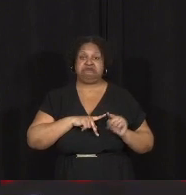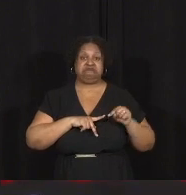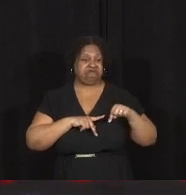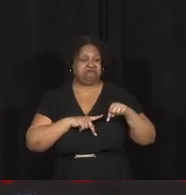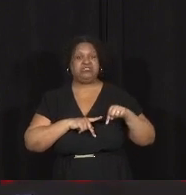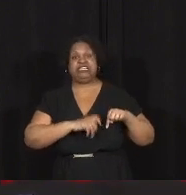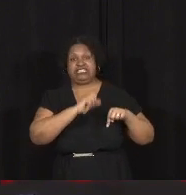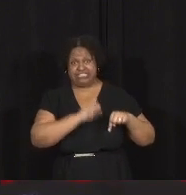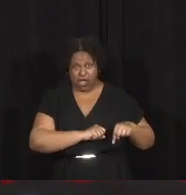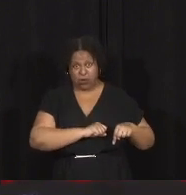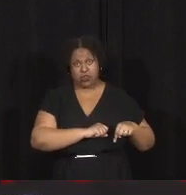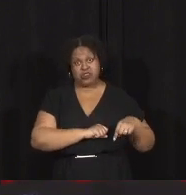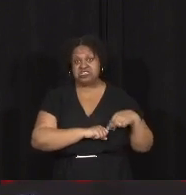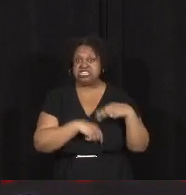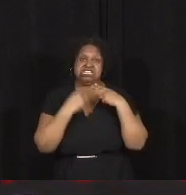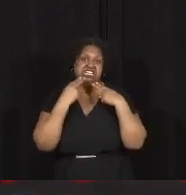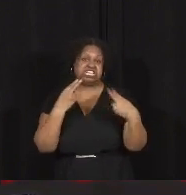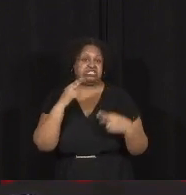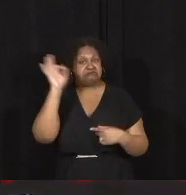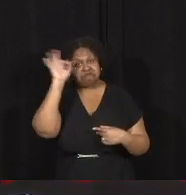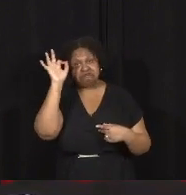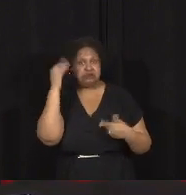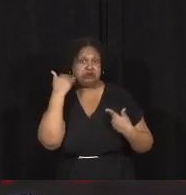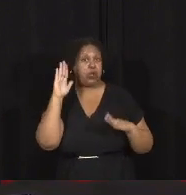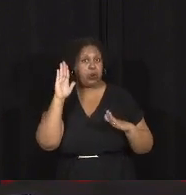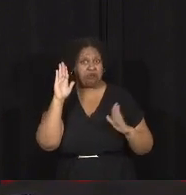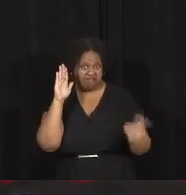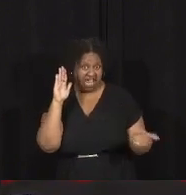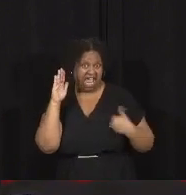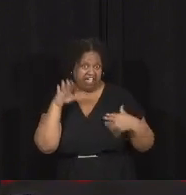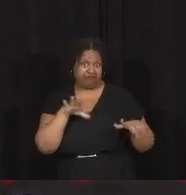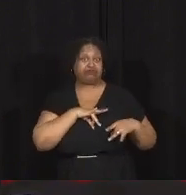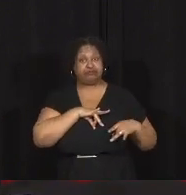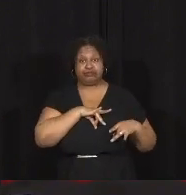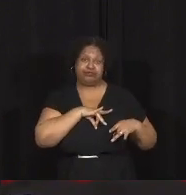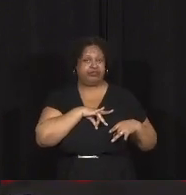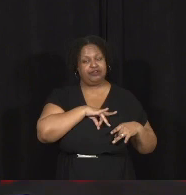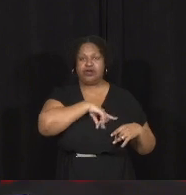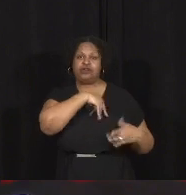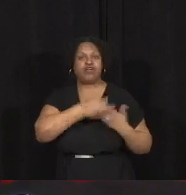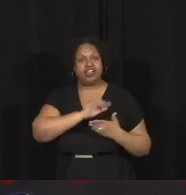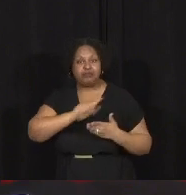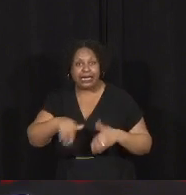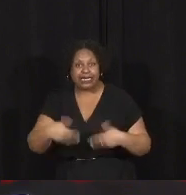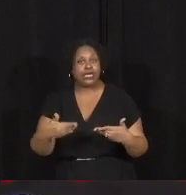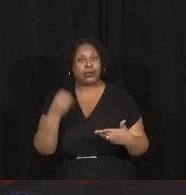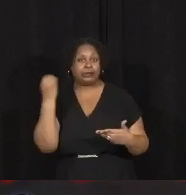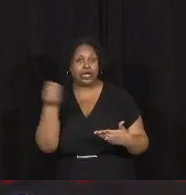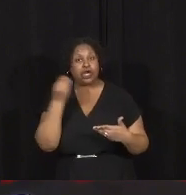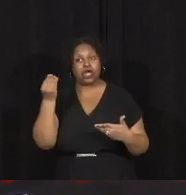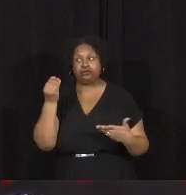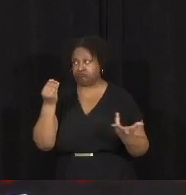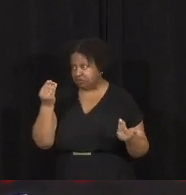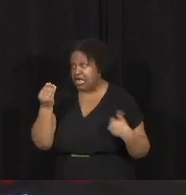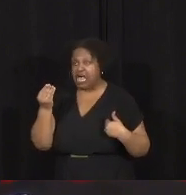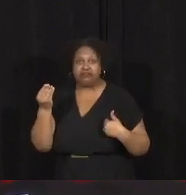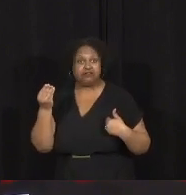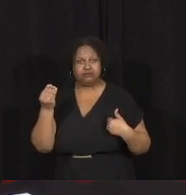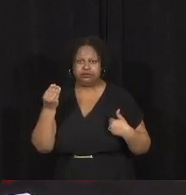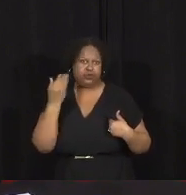States and perhaps don't realize that they are carrying the disease. And this is why these people